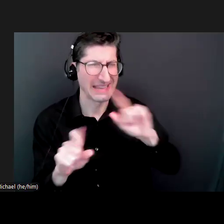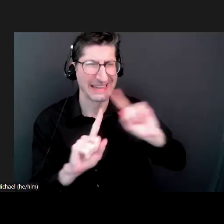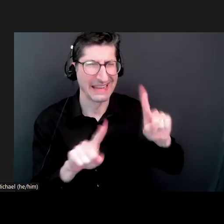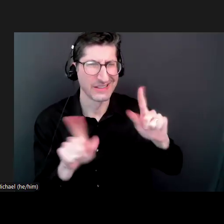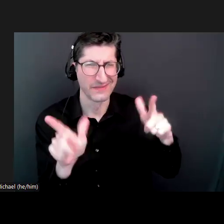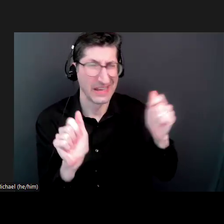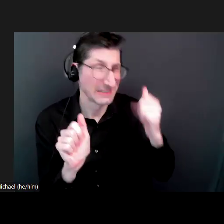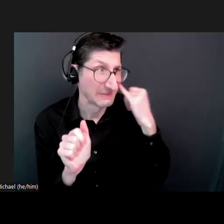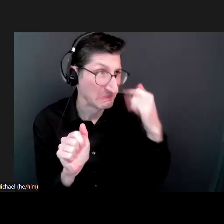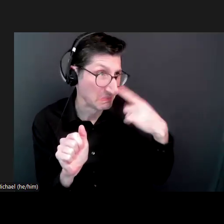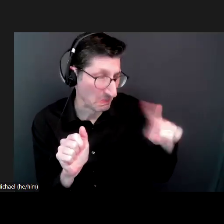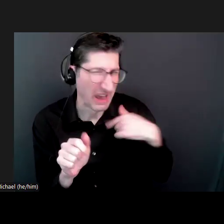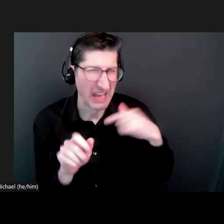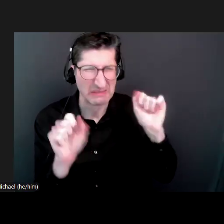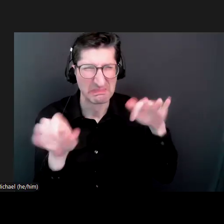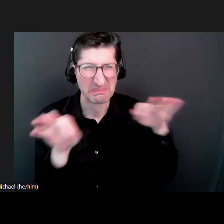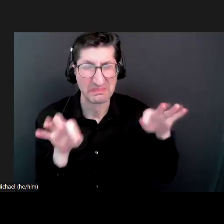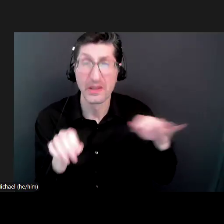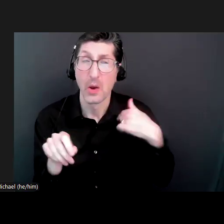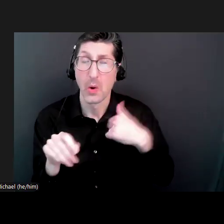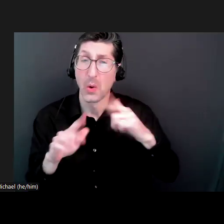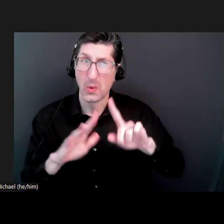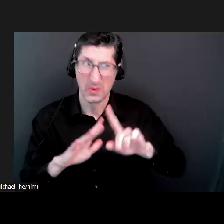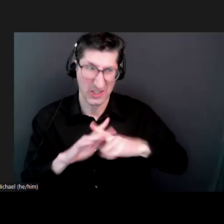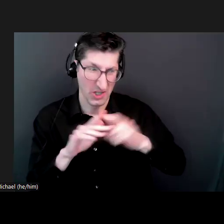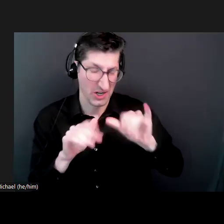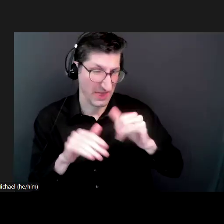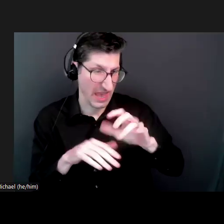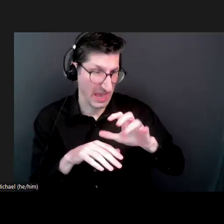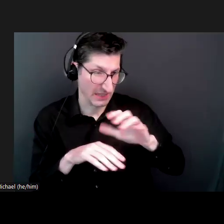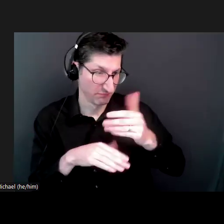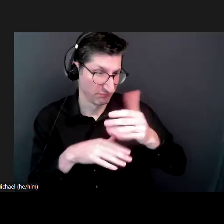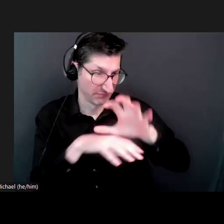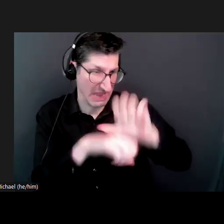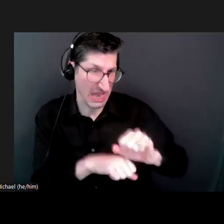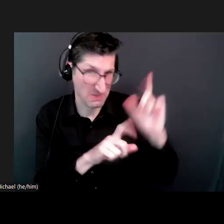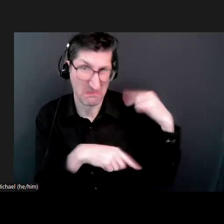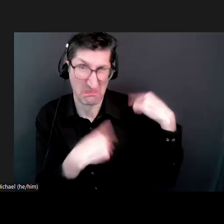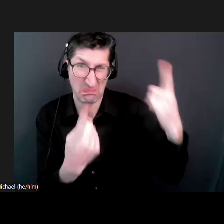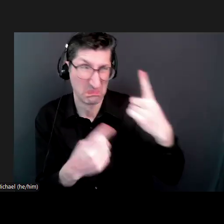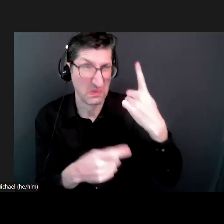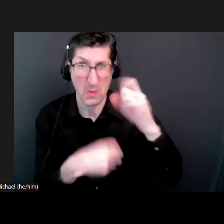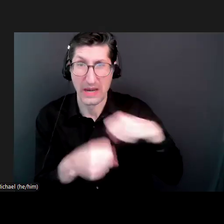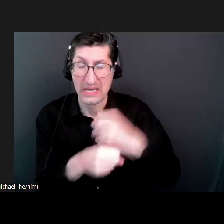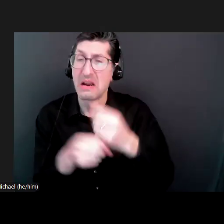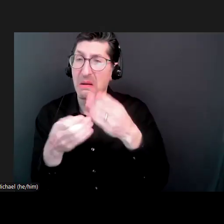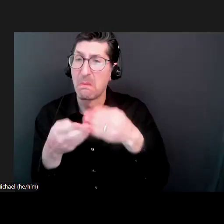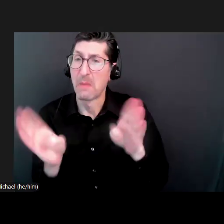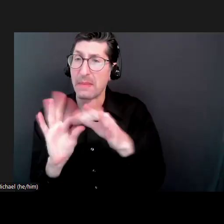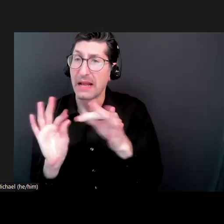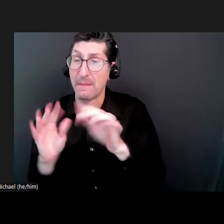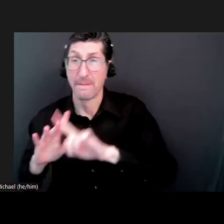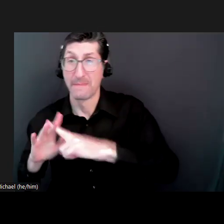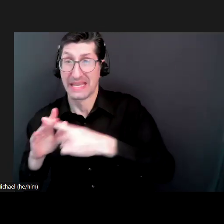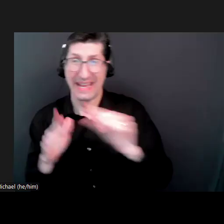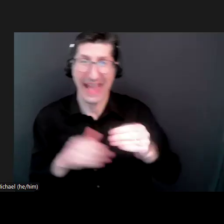if it's okay. We have been doing this for, I would say, maybe the past year, of allowing public comment at the beginning and at the